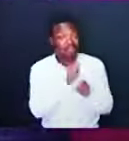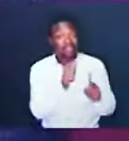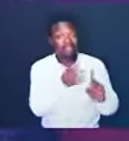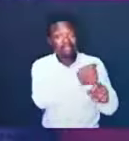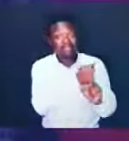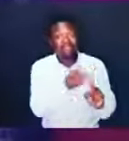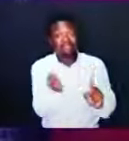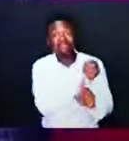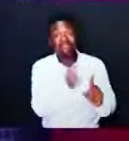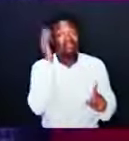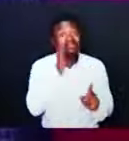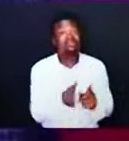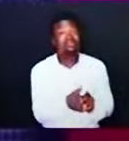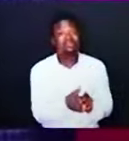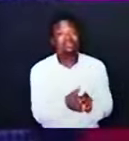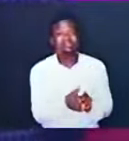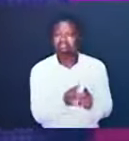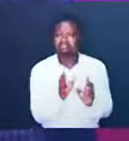Help her